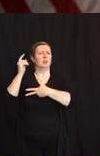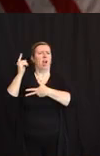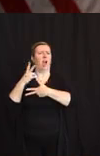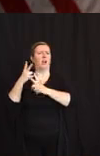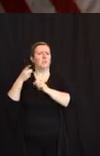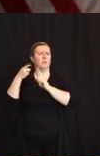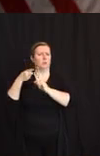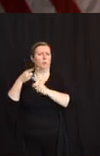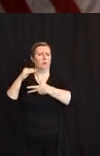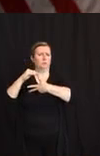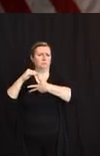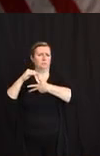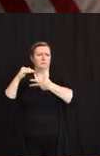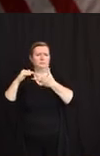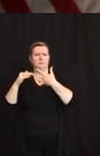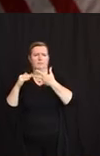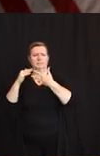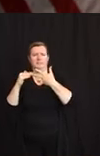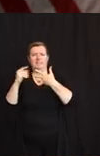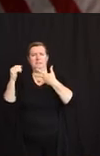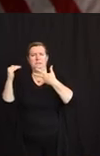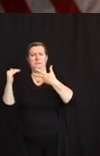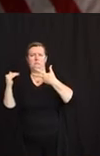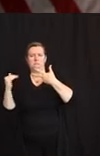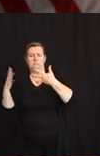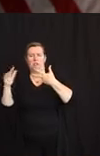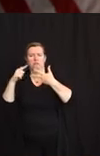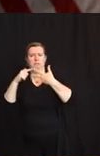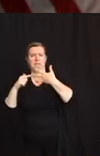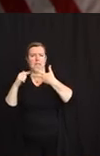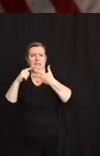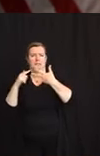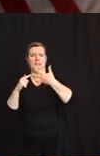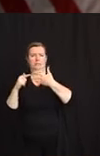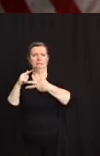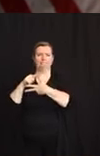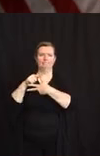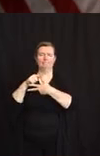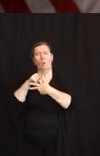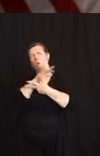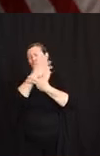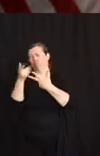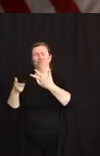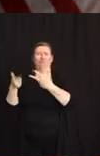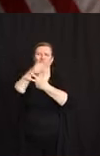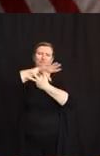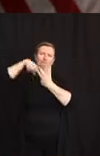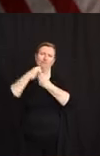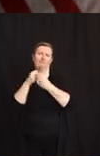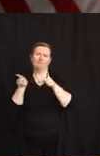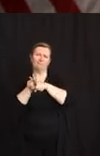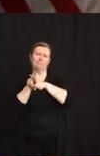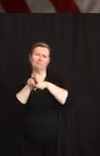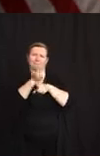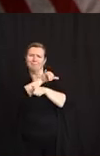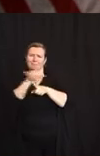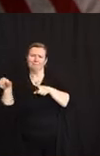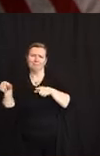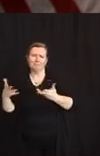& Poor's in terms of their ratings. I'm not going to get political. This is no time for politics. But